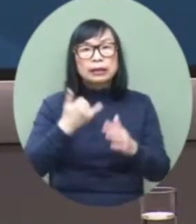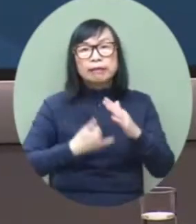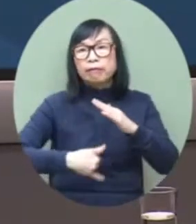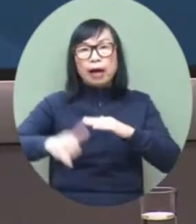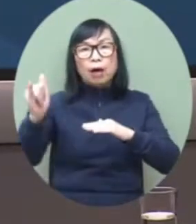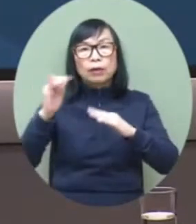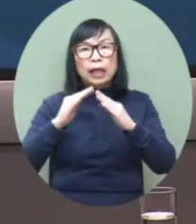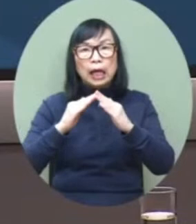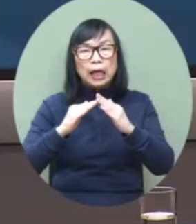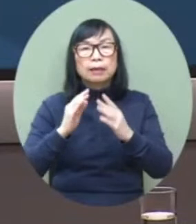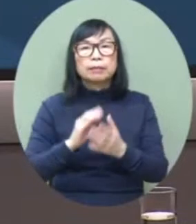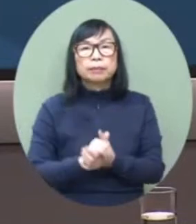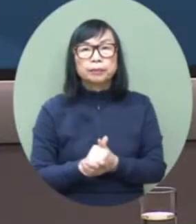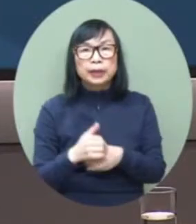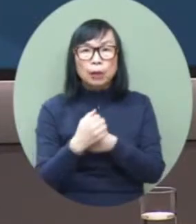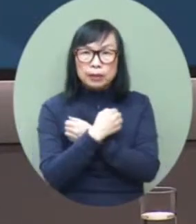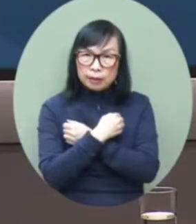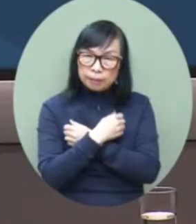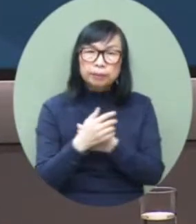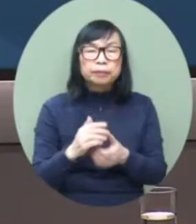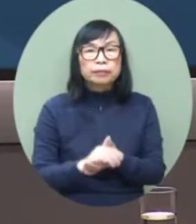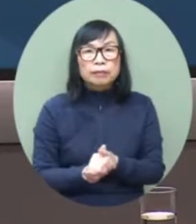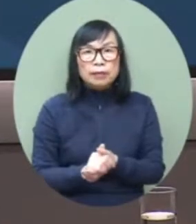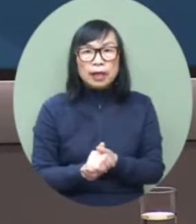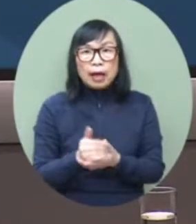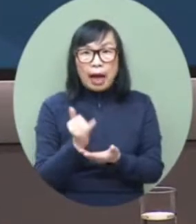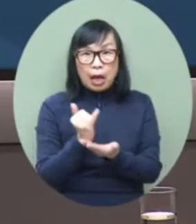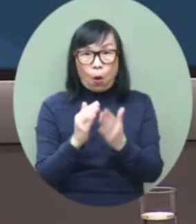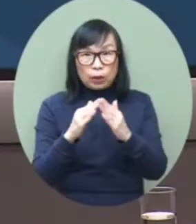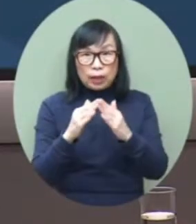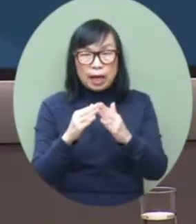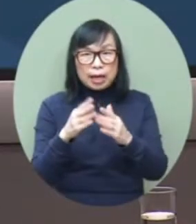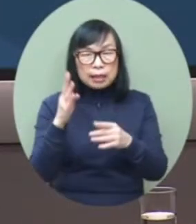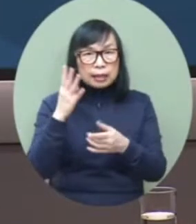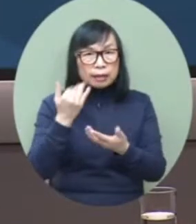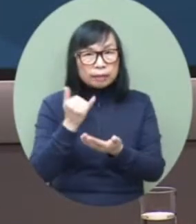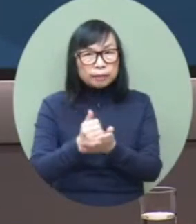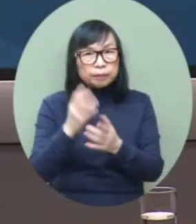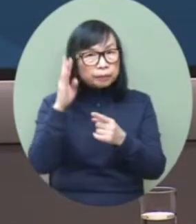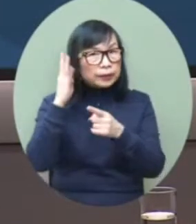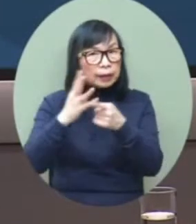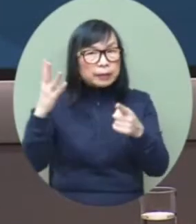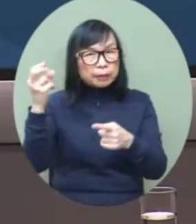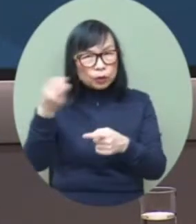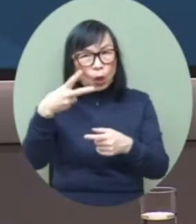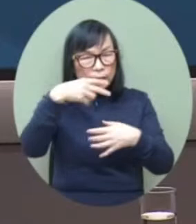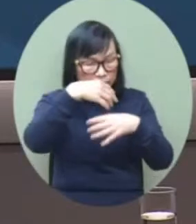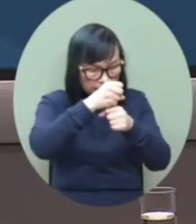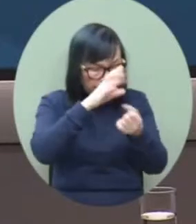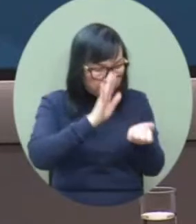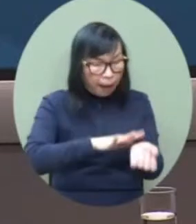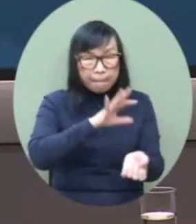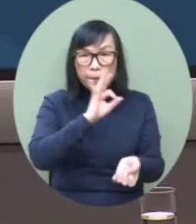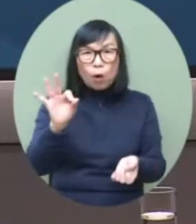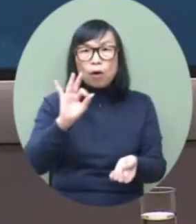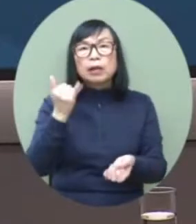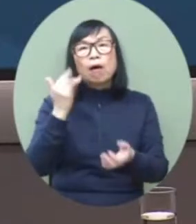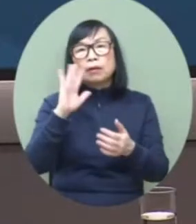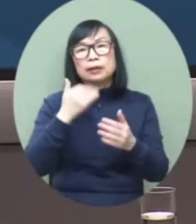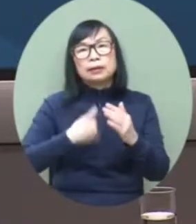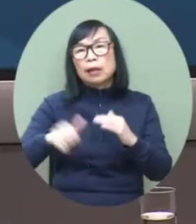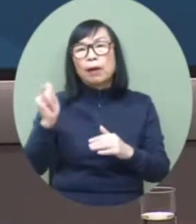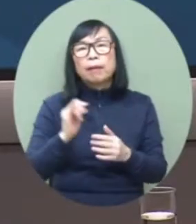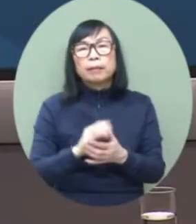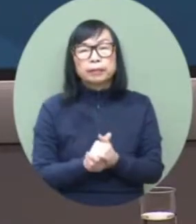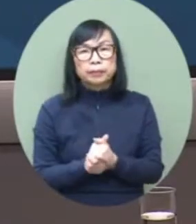if they test a negative 7 days after confirmation, they can leave the hospital and go home until